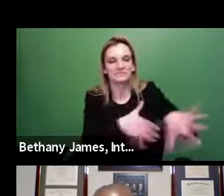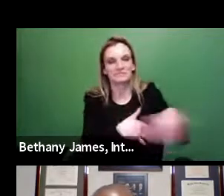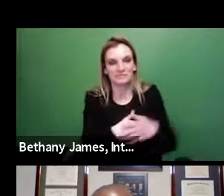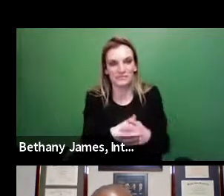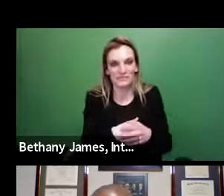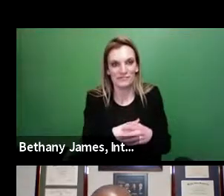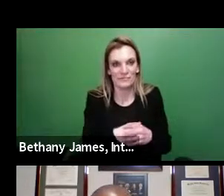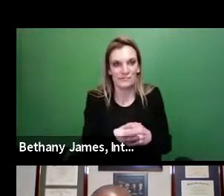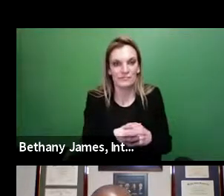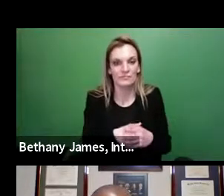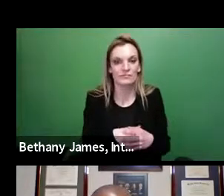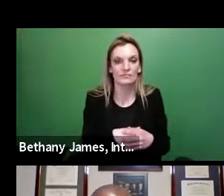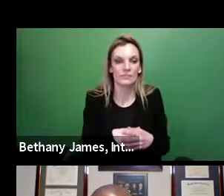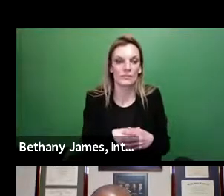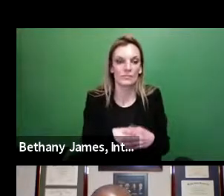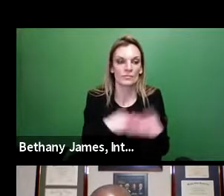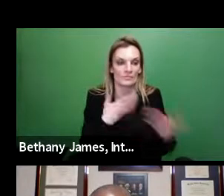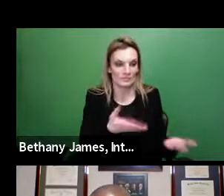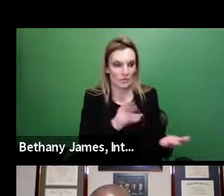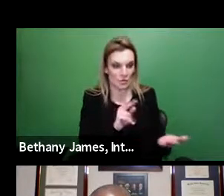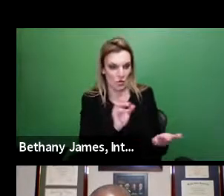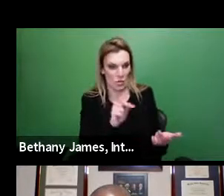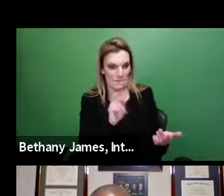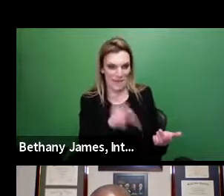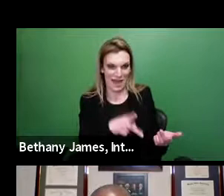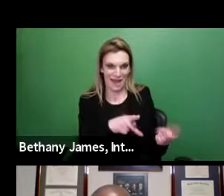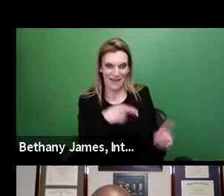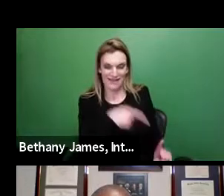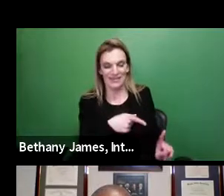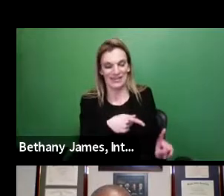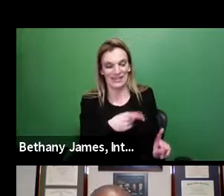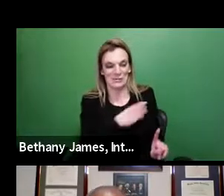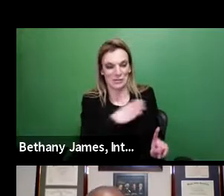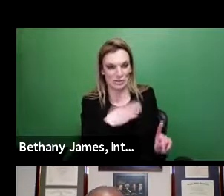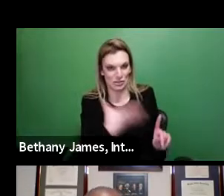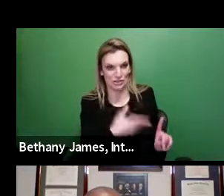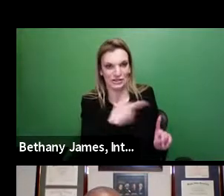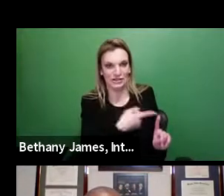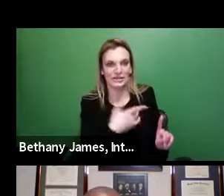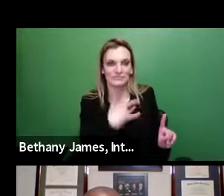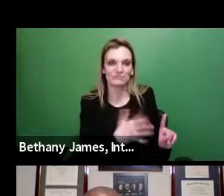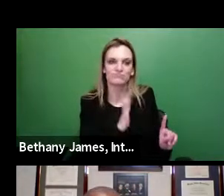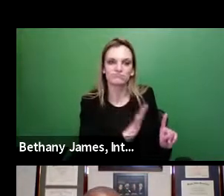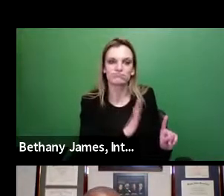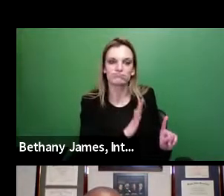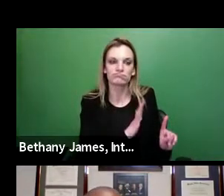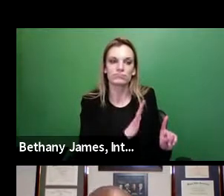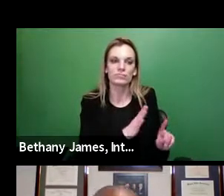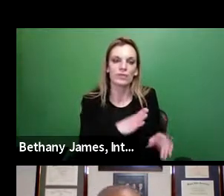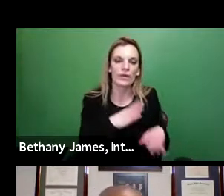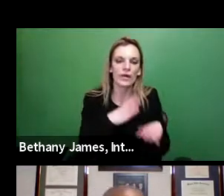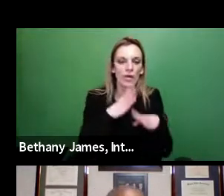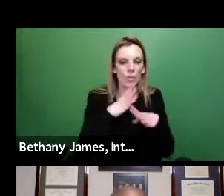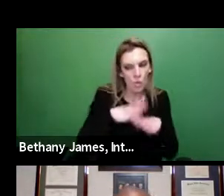it relates to Commissioner Kopach, that she was a quiet, very cautious consensus